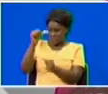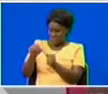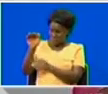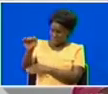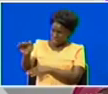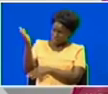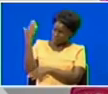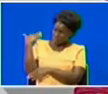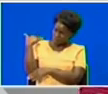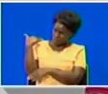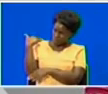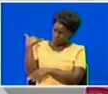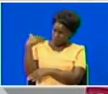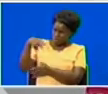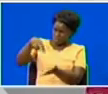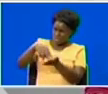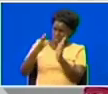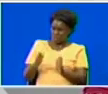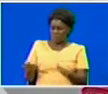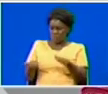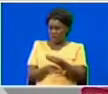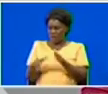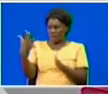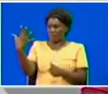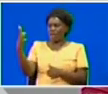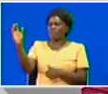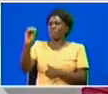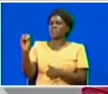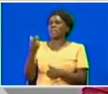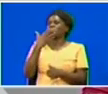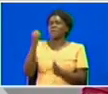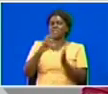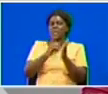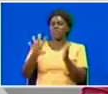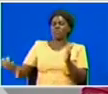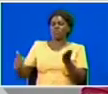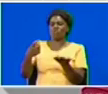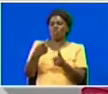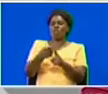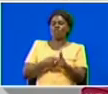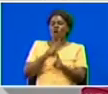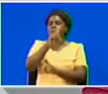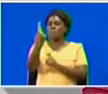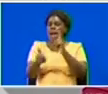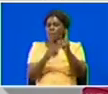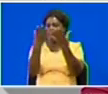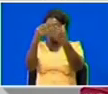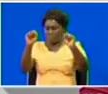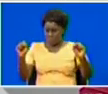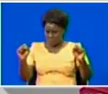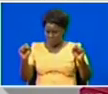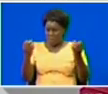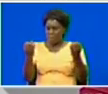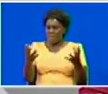earlier if candidates with less than 5% in the planned opinion poll should be excluded from the presidential debates.